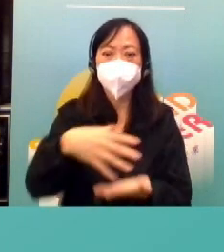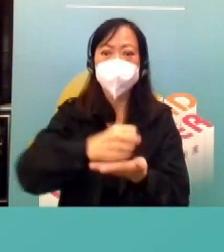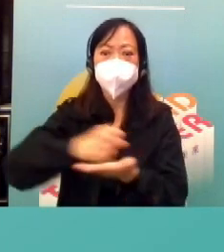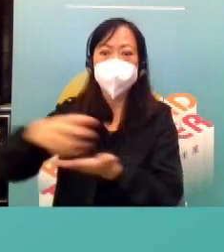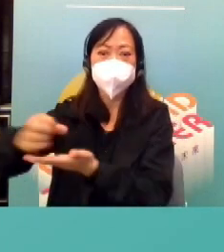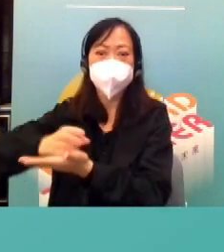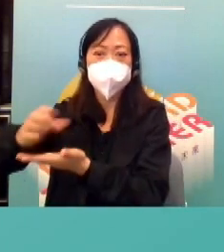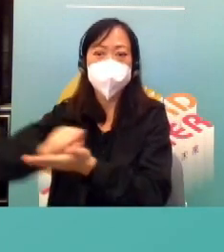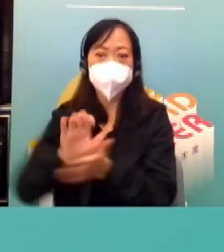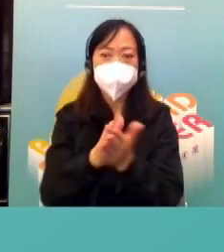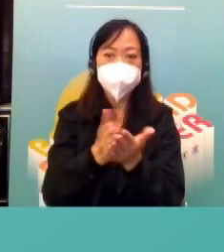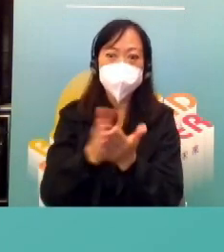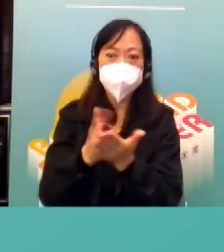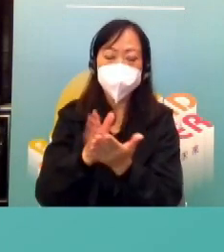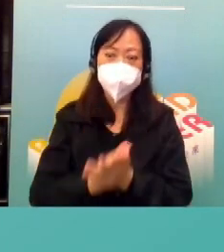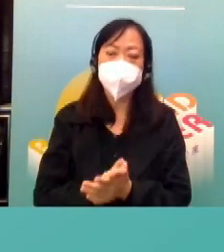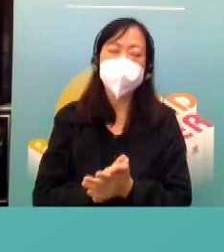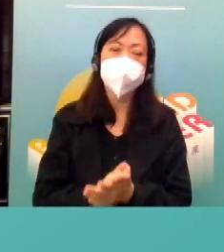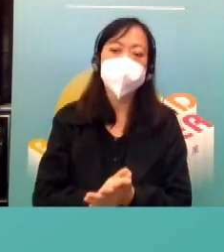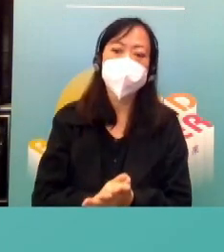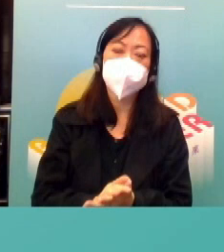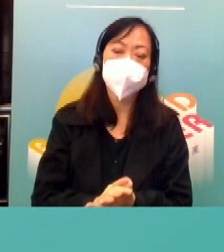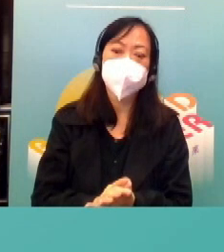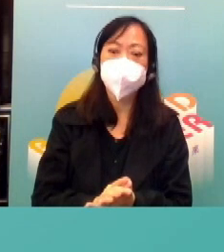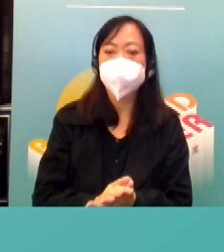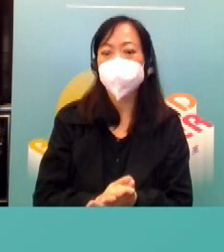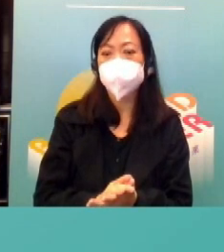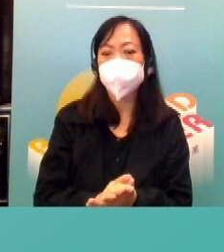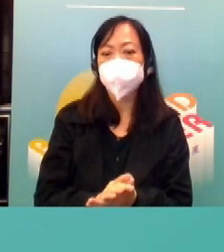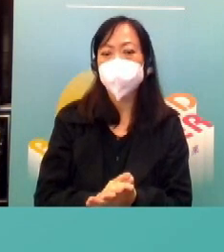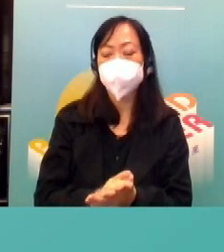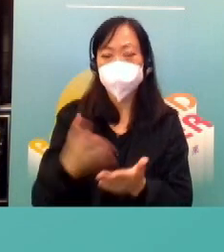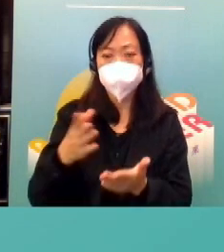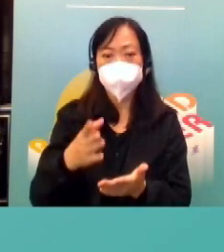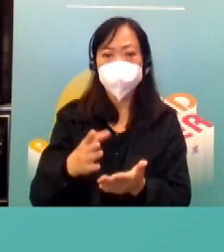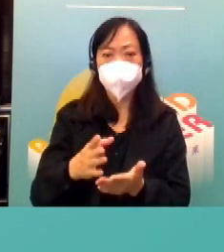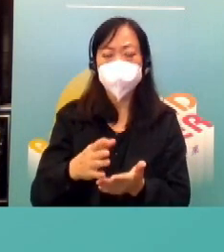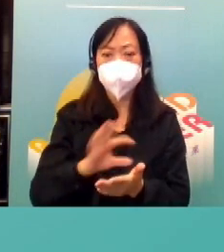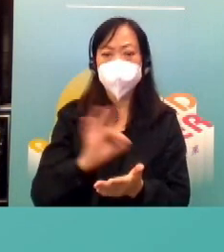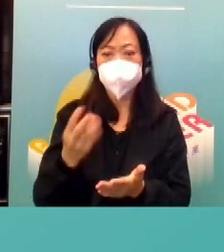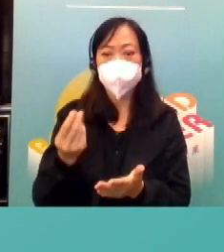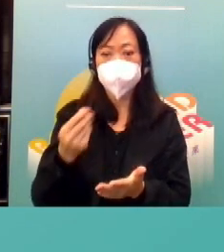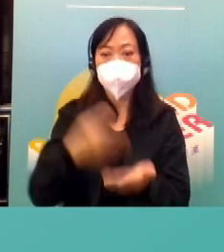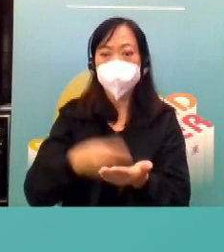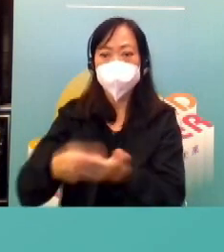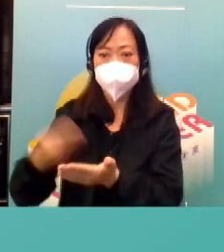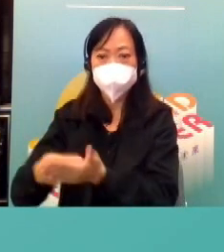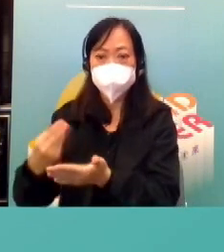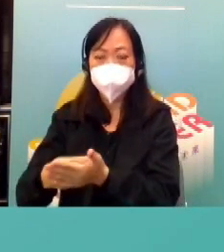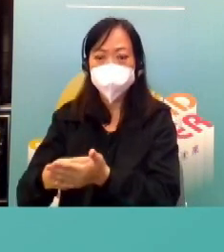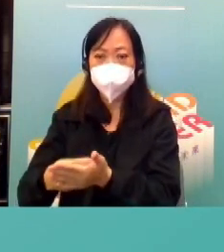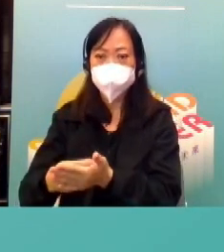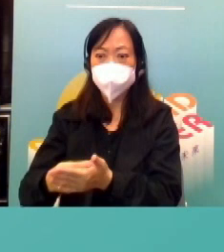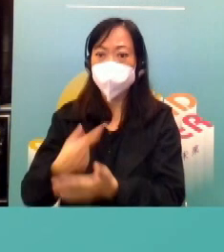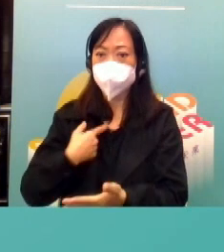they're not able to resell. And so before this business came along, many of those books were just simply thrown away. The business also